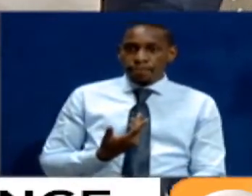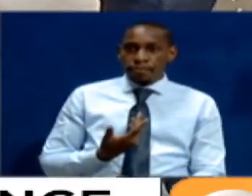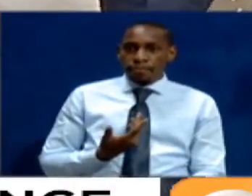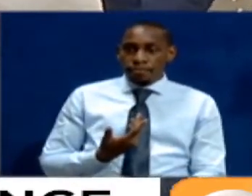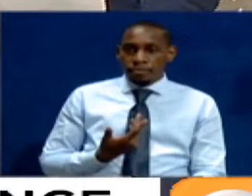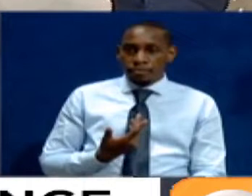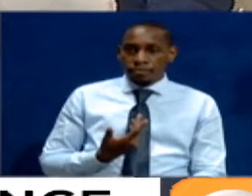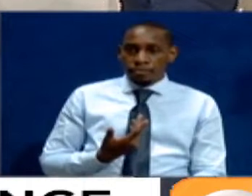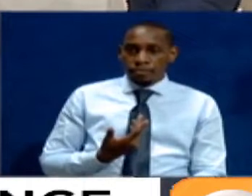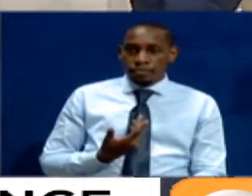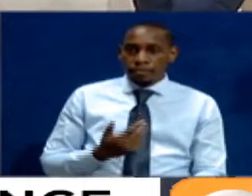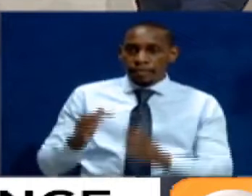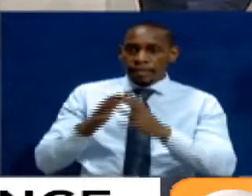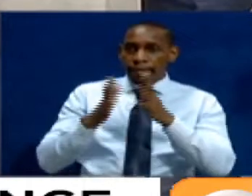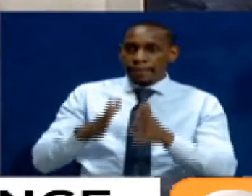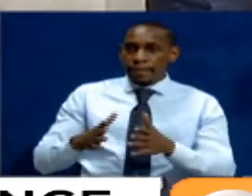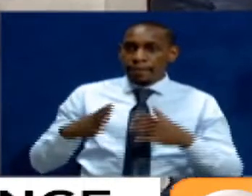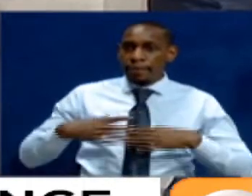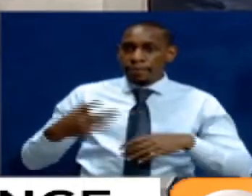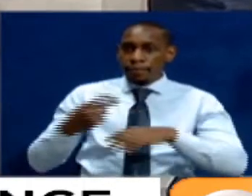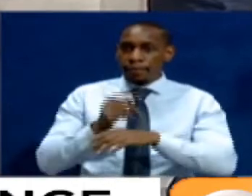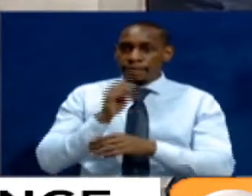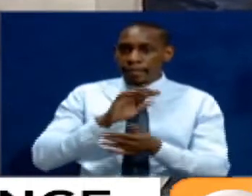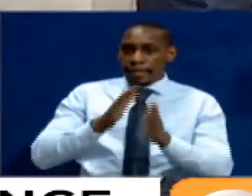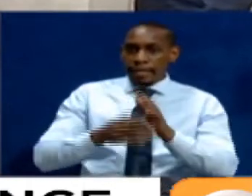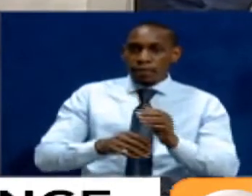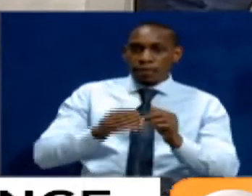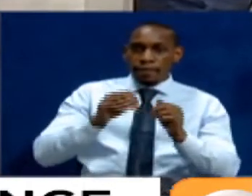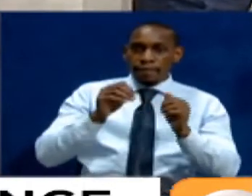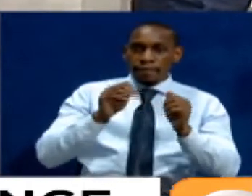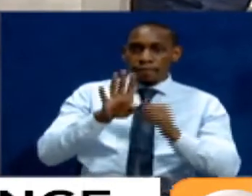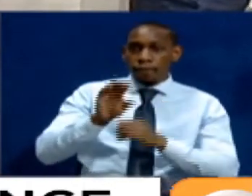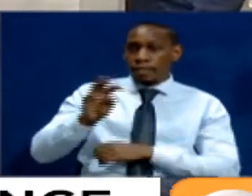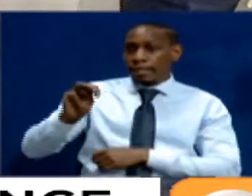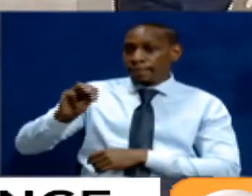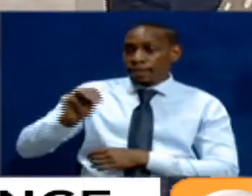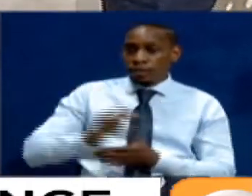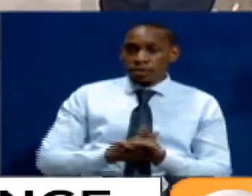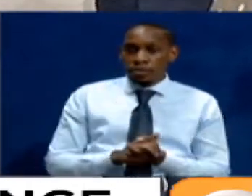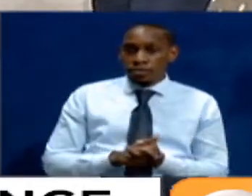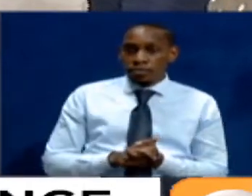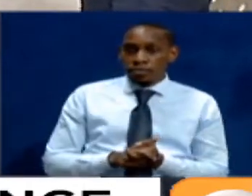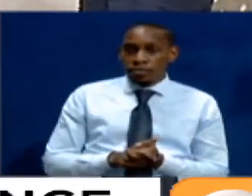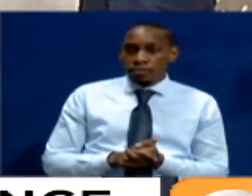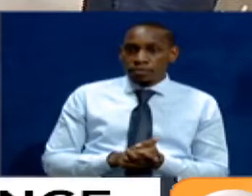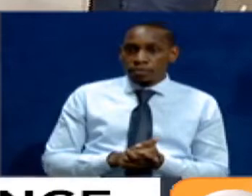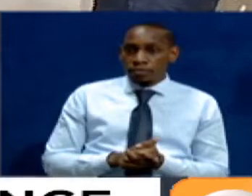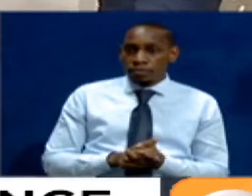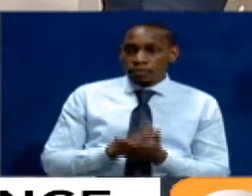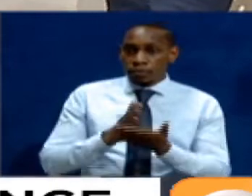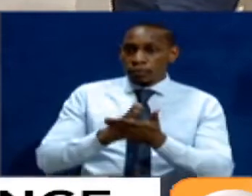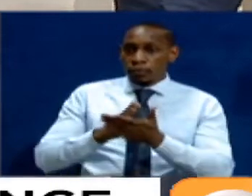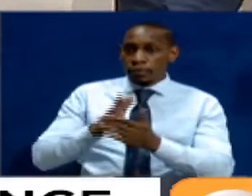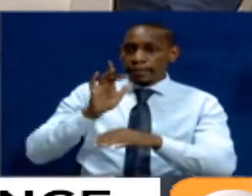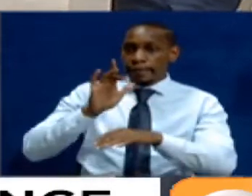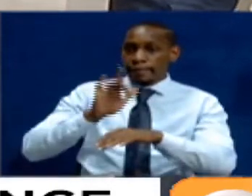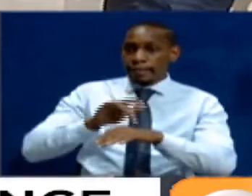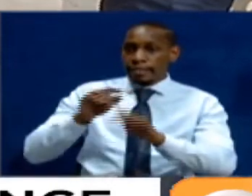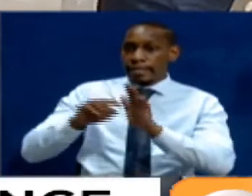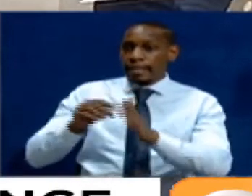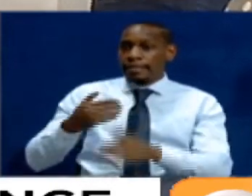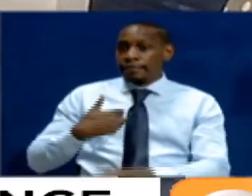about 11% of Americans have been vaccinated, which makes it about maybe 40 million. Of course, there's bound to be side effects.